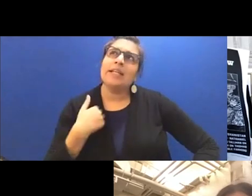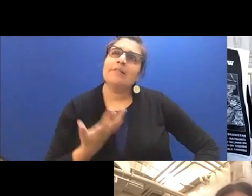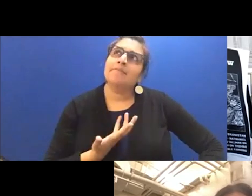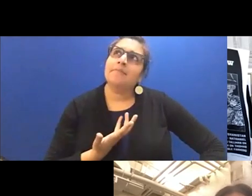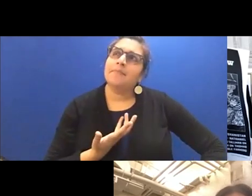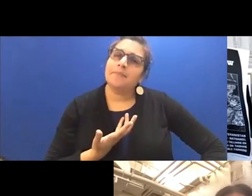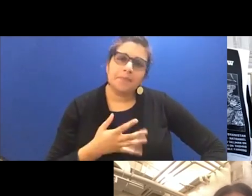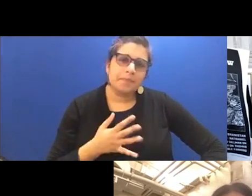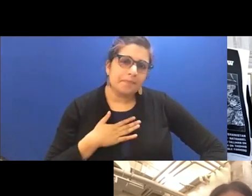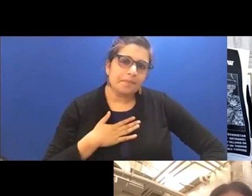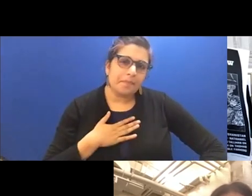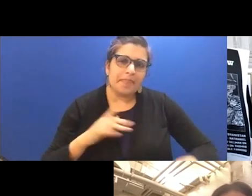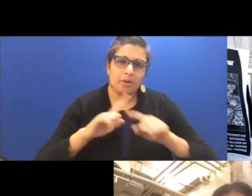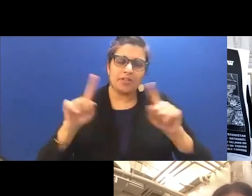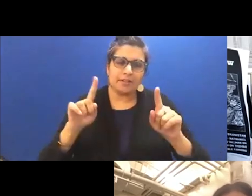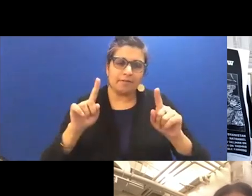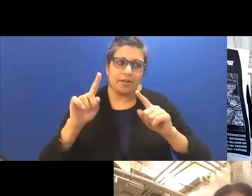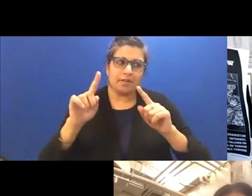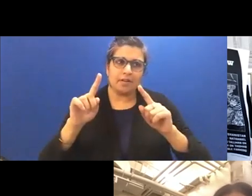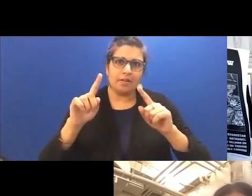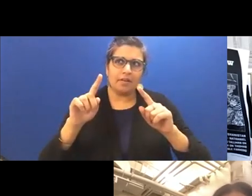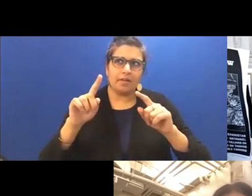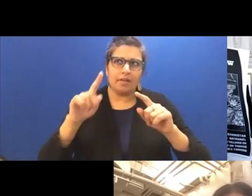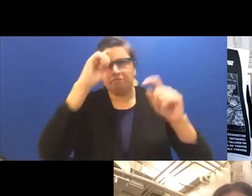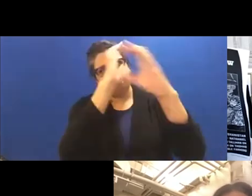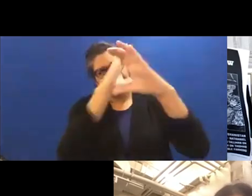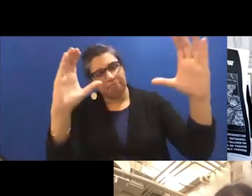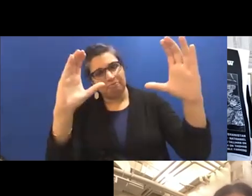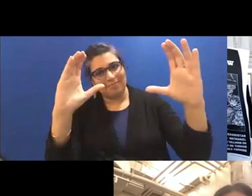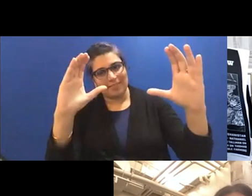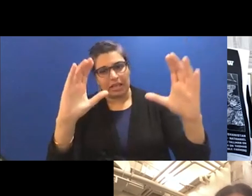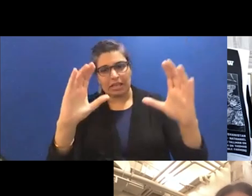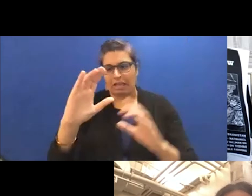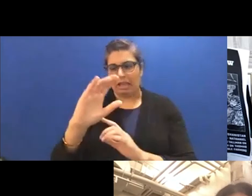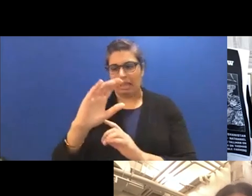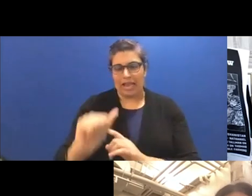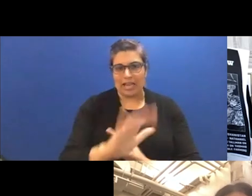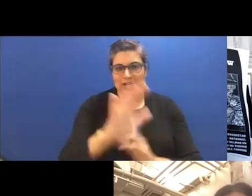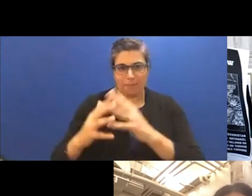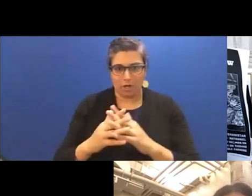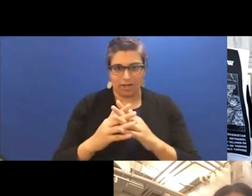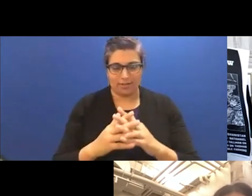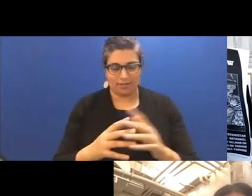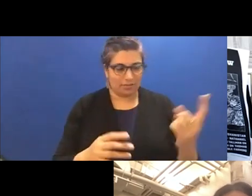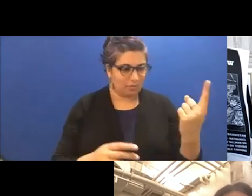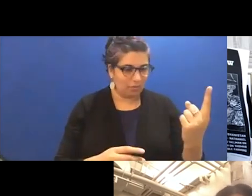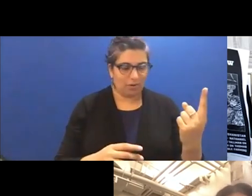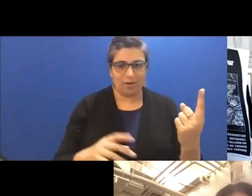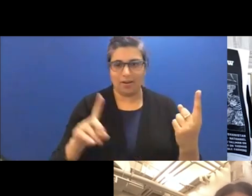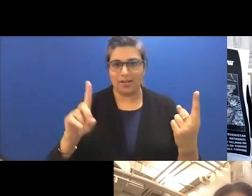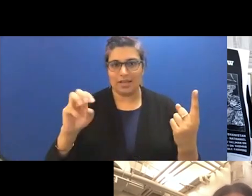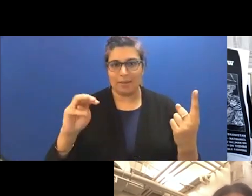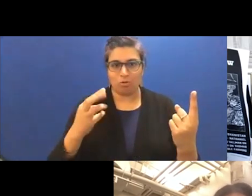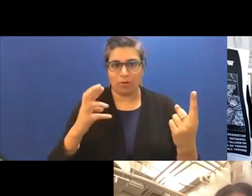there's different ways of understanding the idea of Asian American. So there's one which is, demographic,